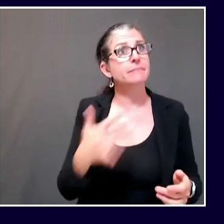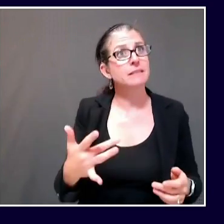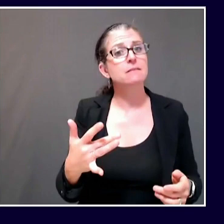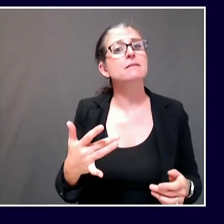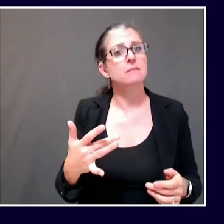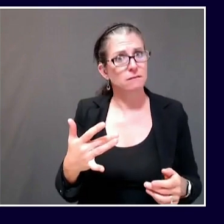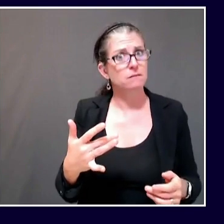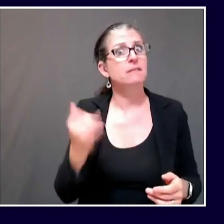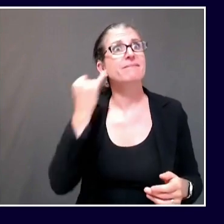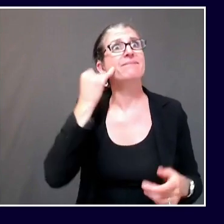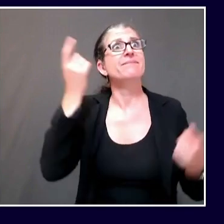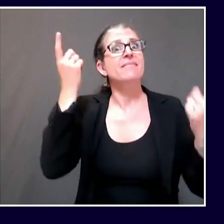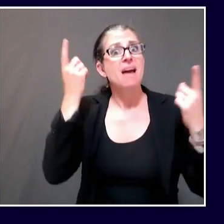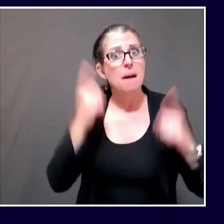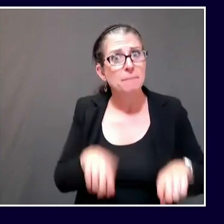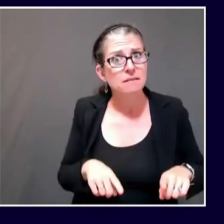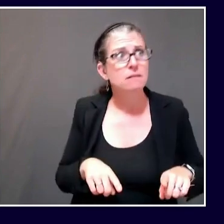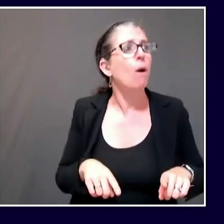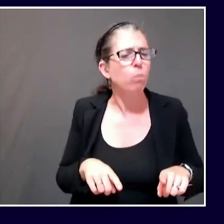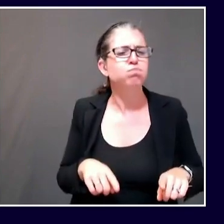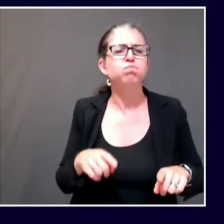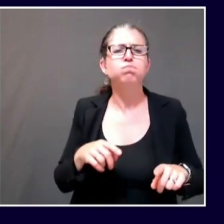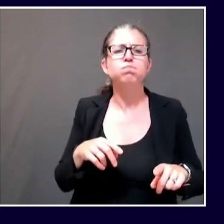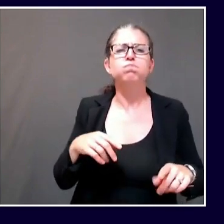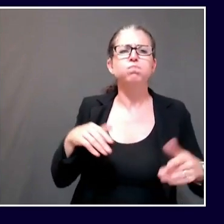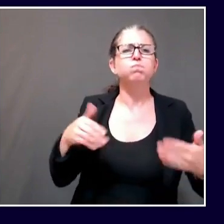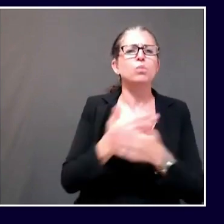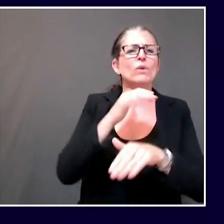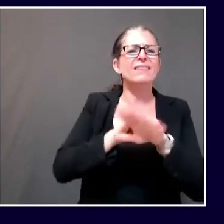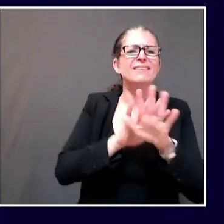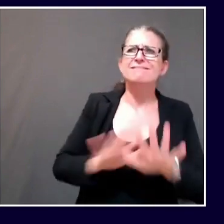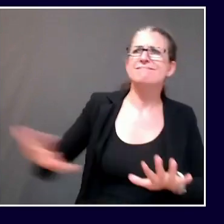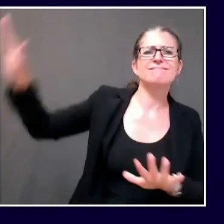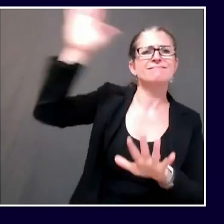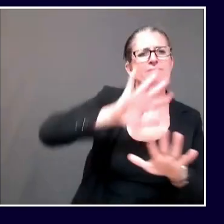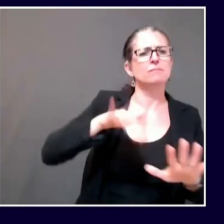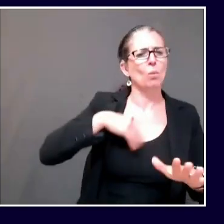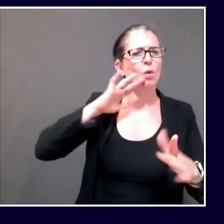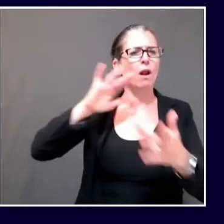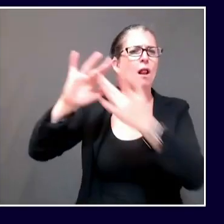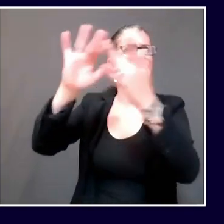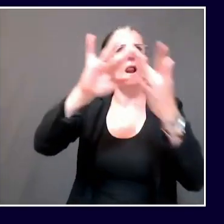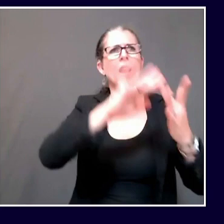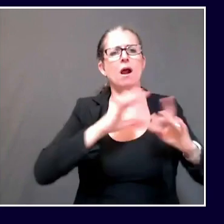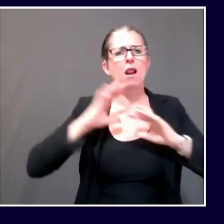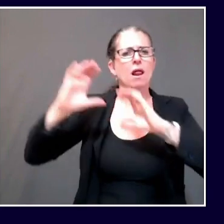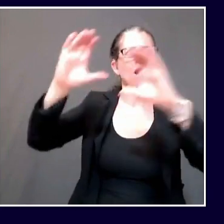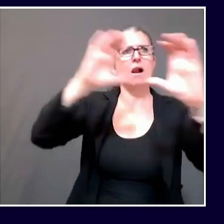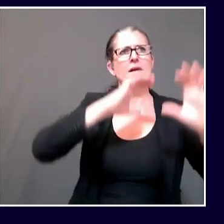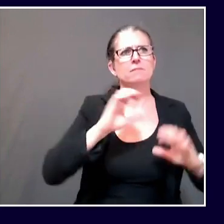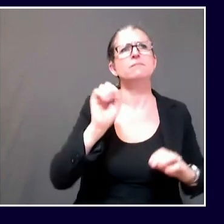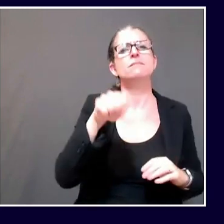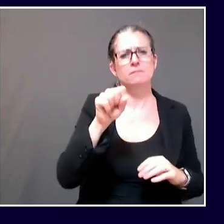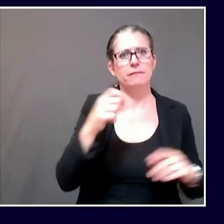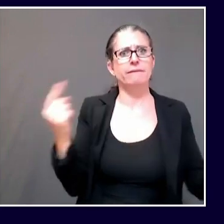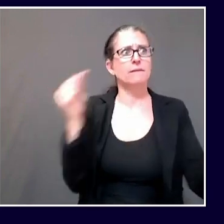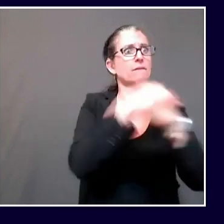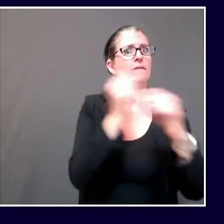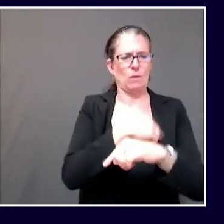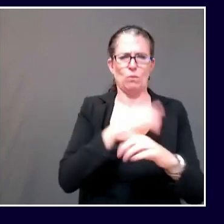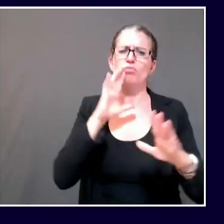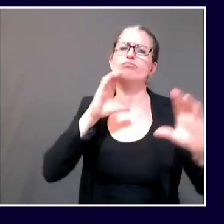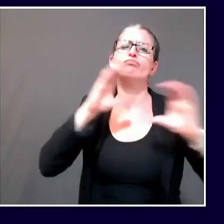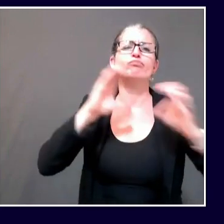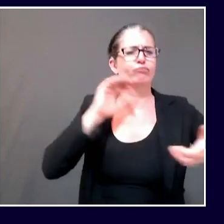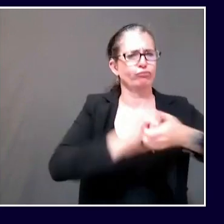departments, especially when there are large outbreaks that we know straddle multiple state lines. We do that all the